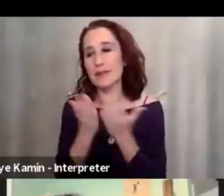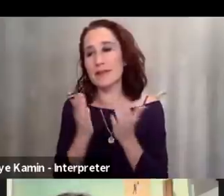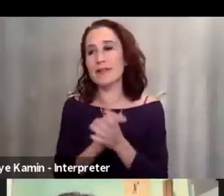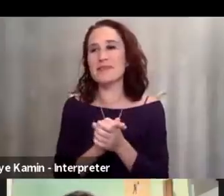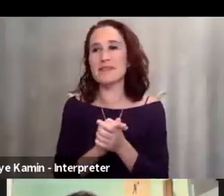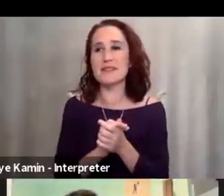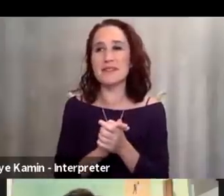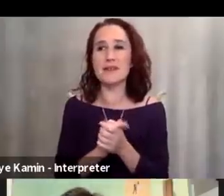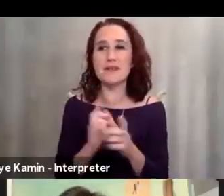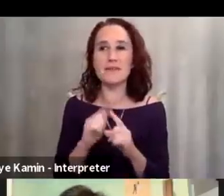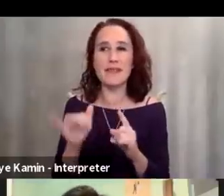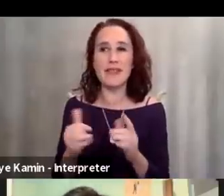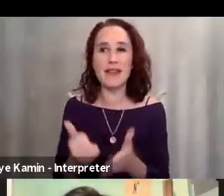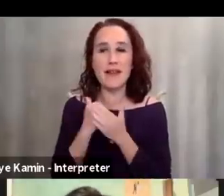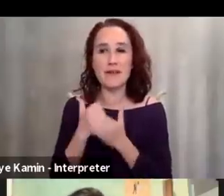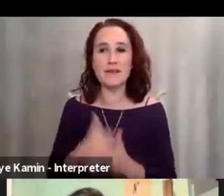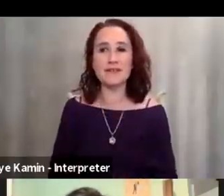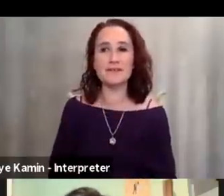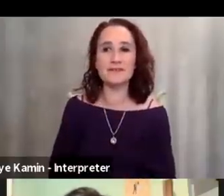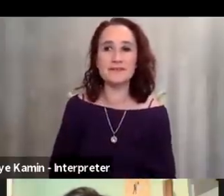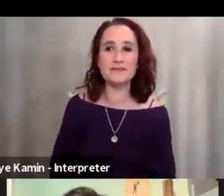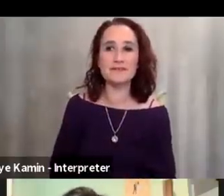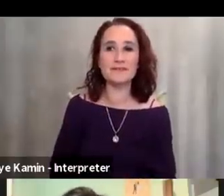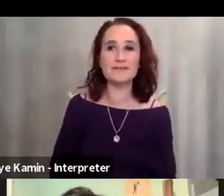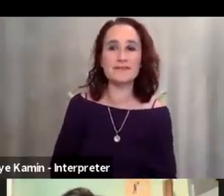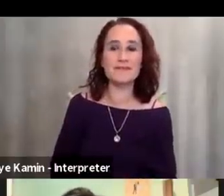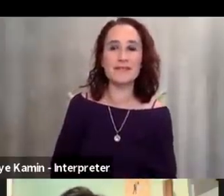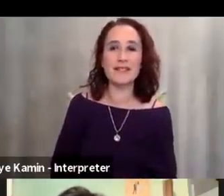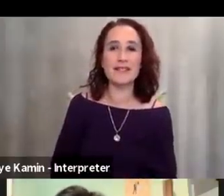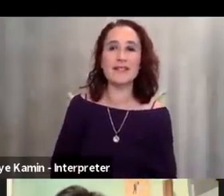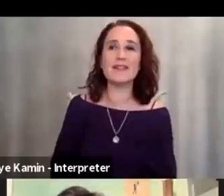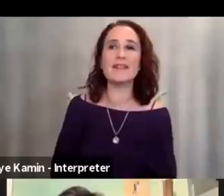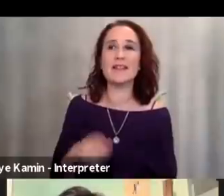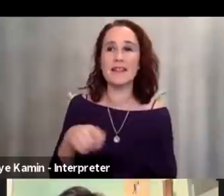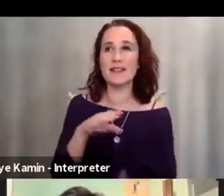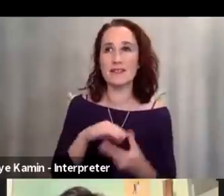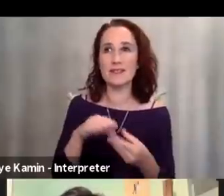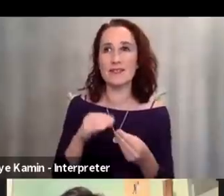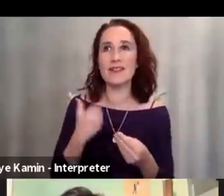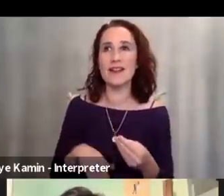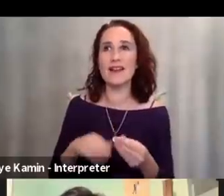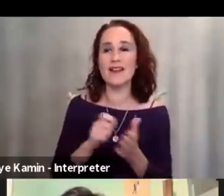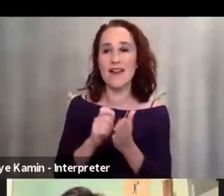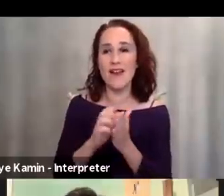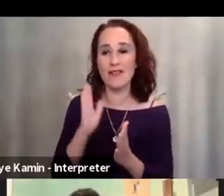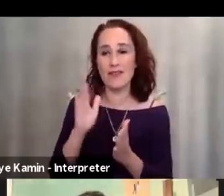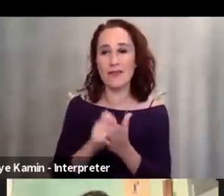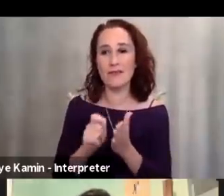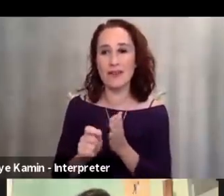that for me, and that's been really helpful to be like, okay, these are the kinds of stories I, as an author, am going to write.